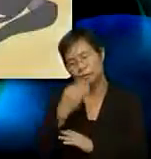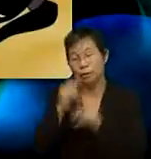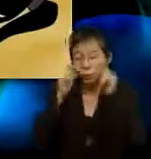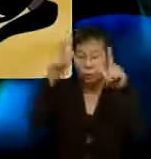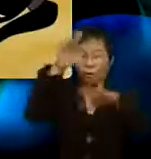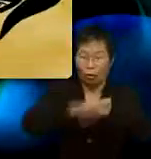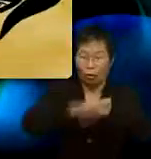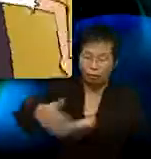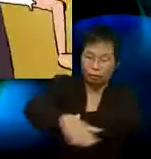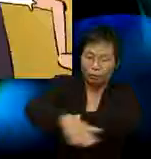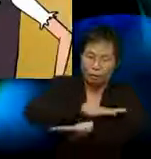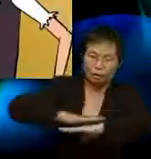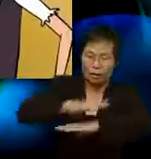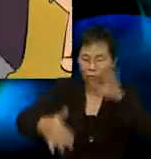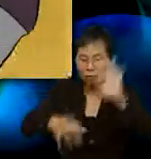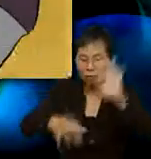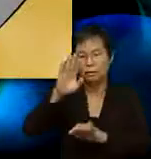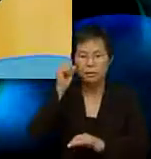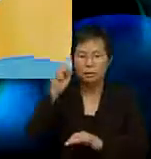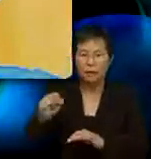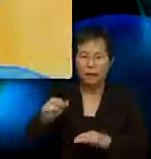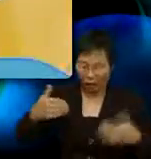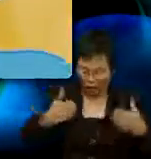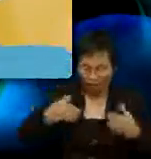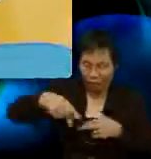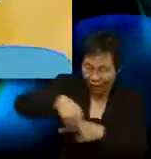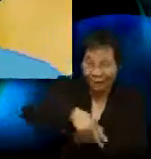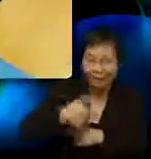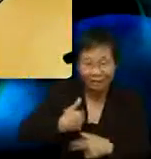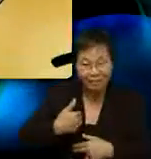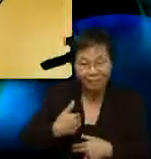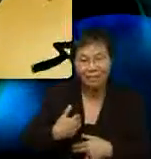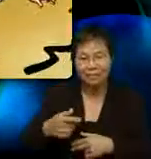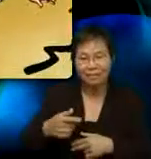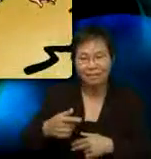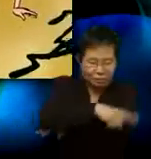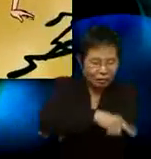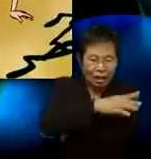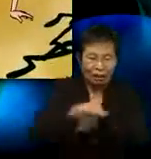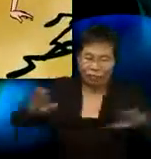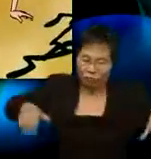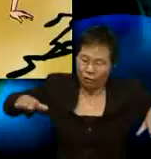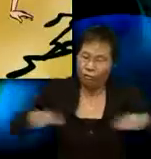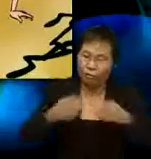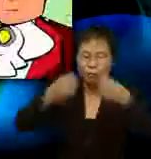up on the beach and found that she had legs. Her tail and fins were